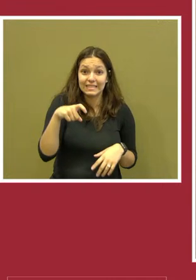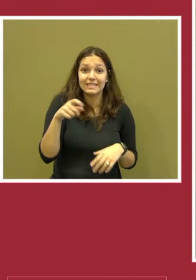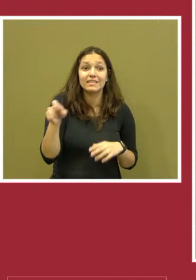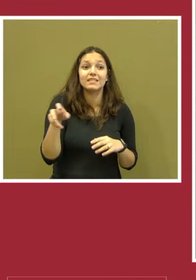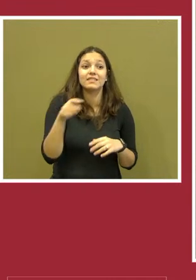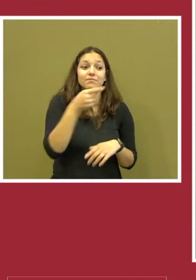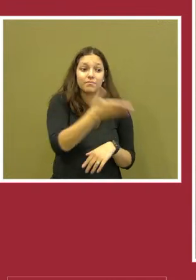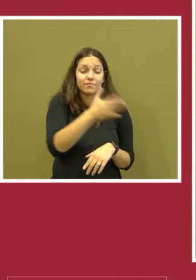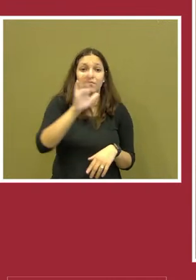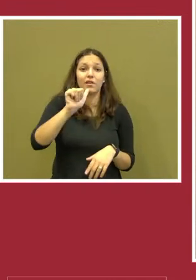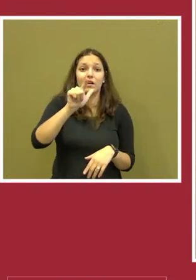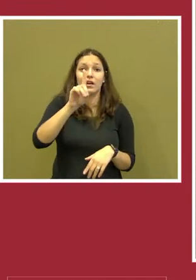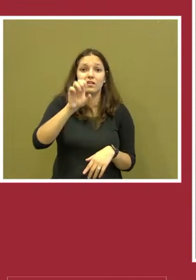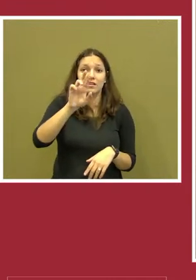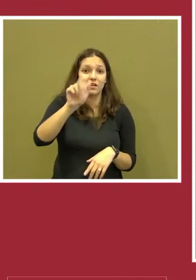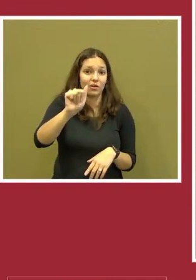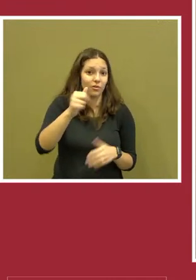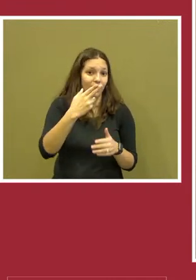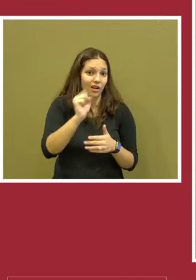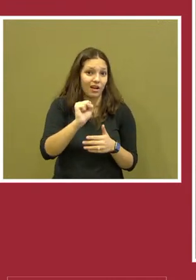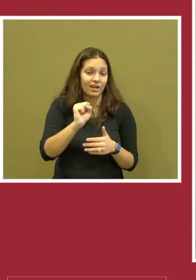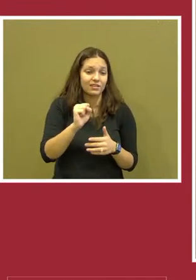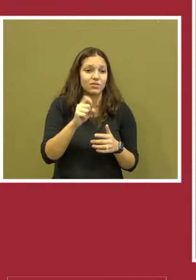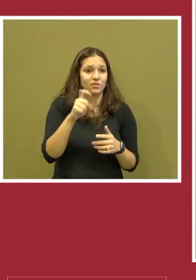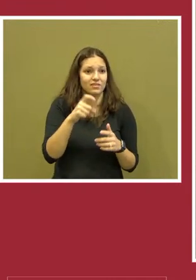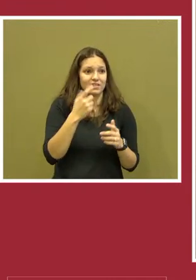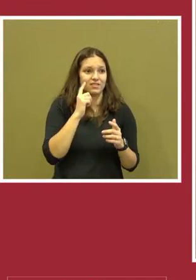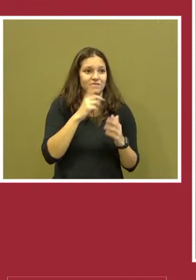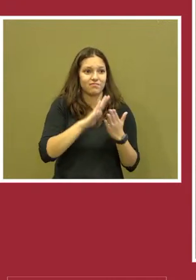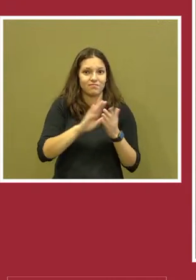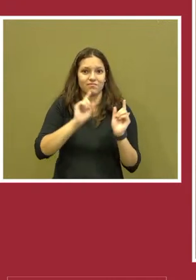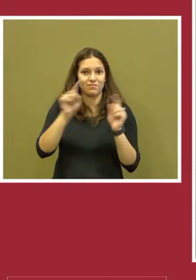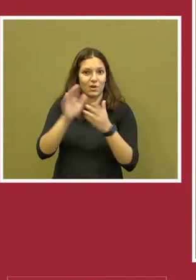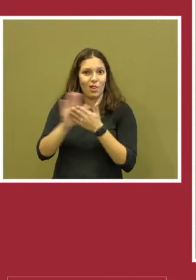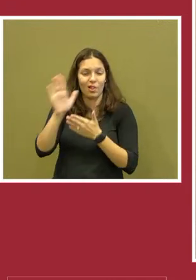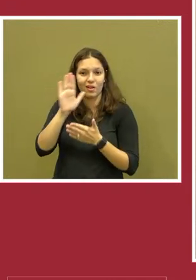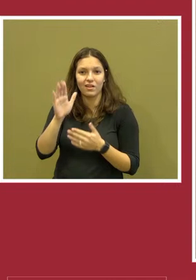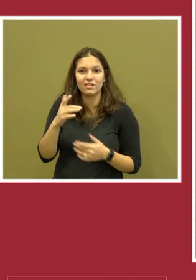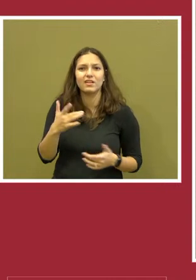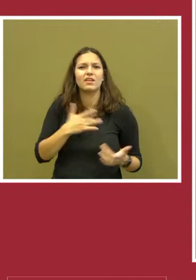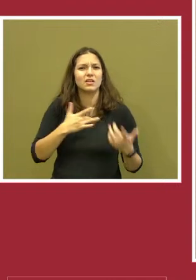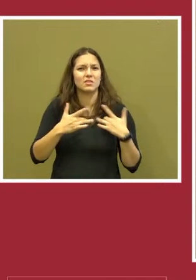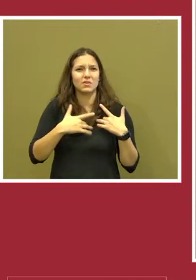that. So it kind of makes me concerned that we're not doing our jobs.